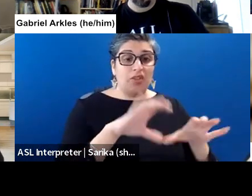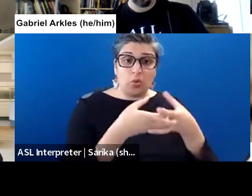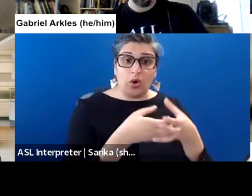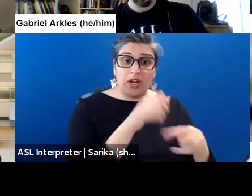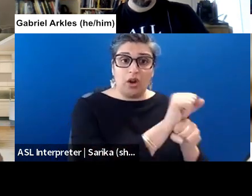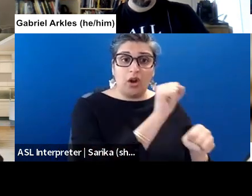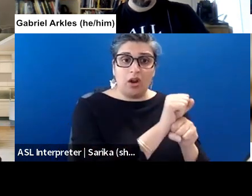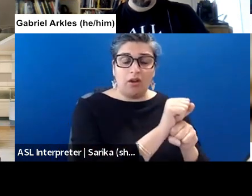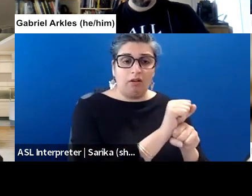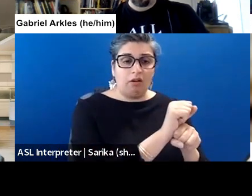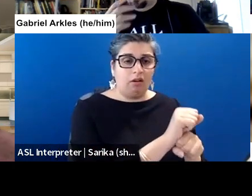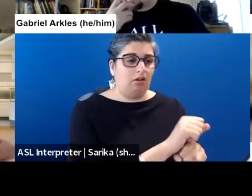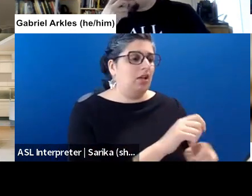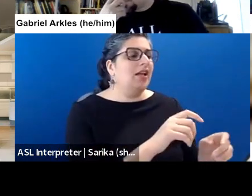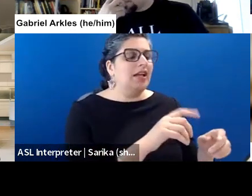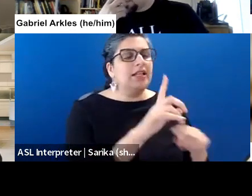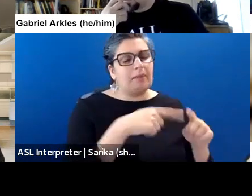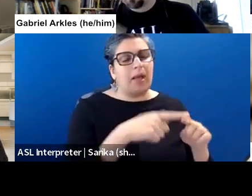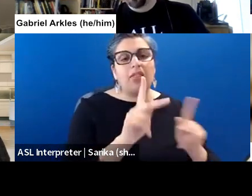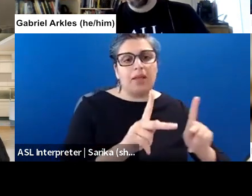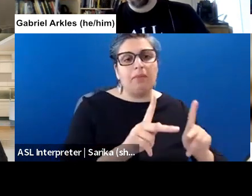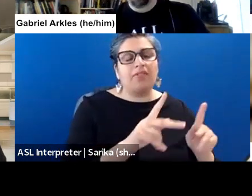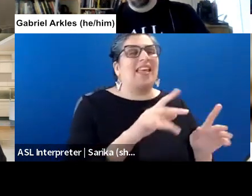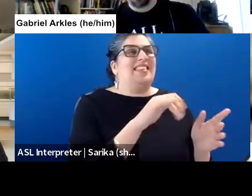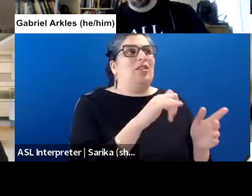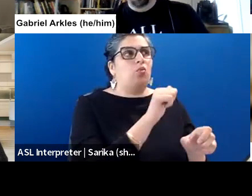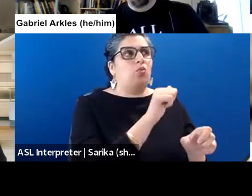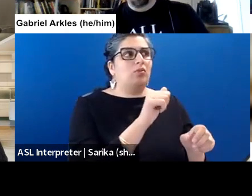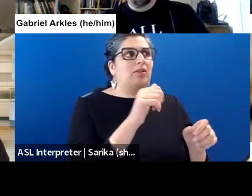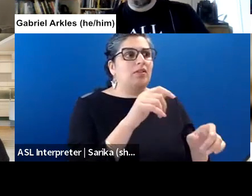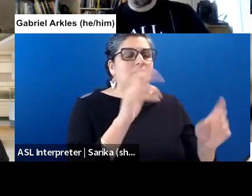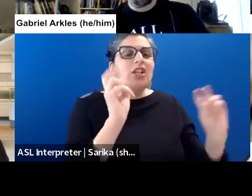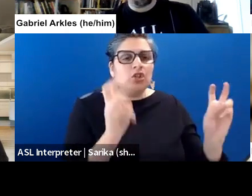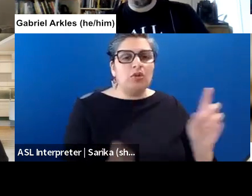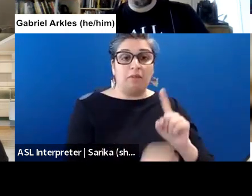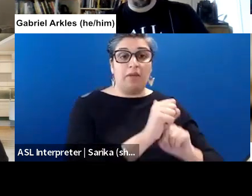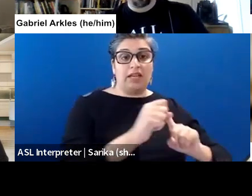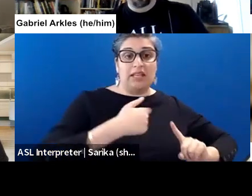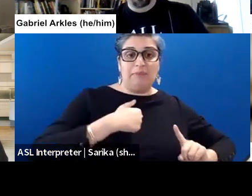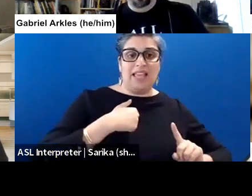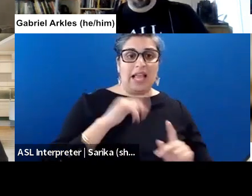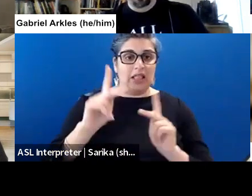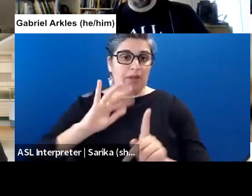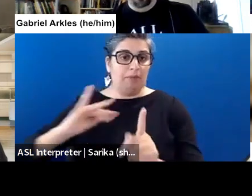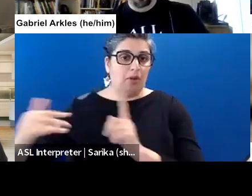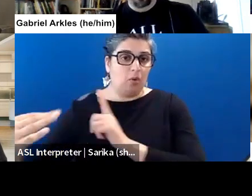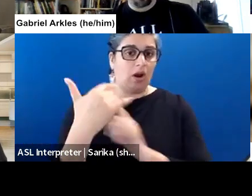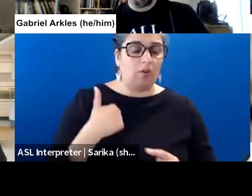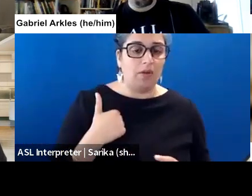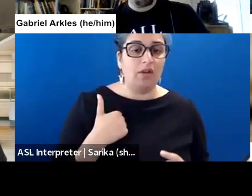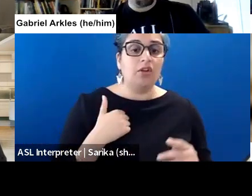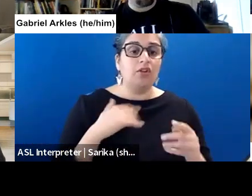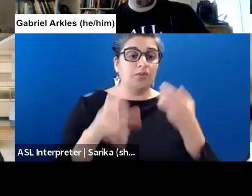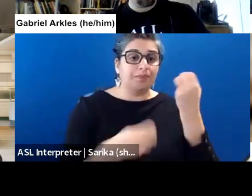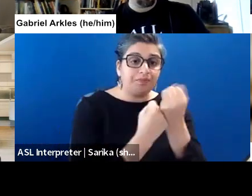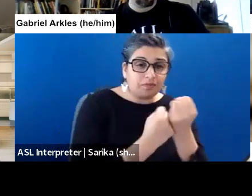issues that I saw impacting me and the other women around me. So we do advocacy around trauma